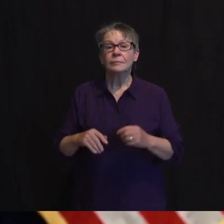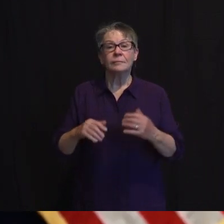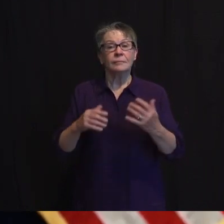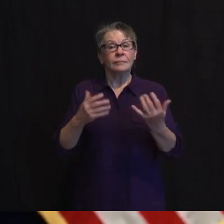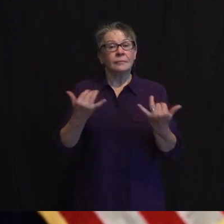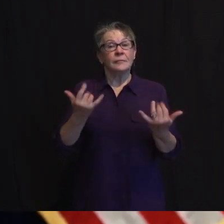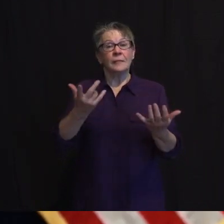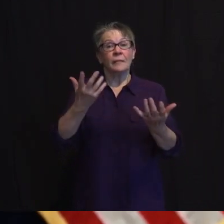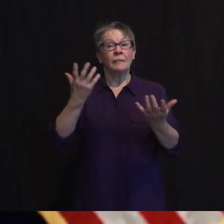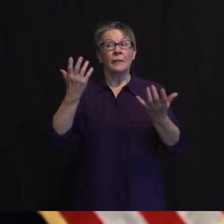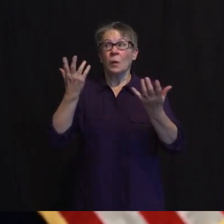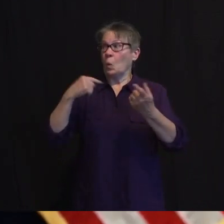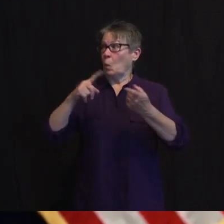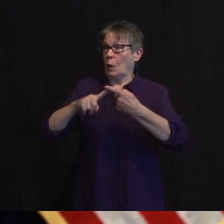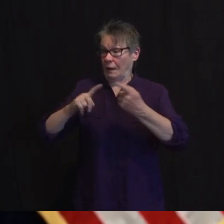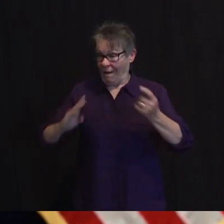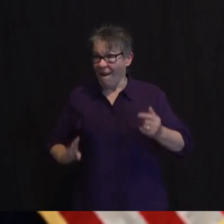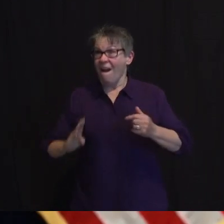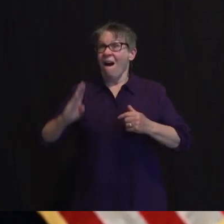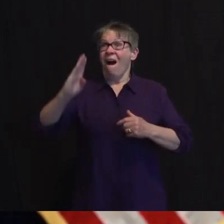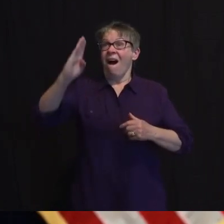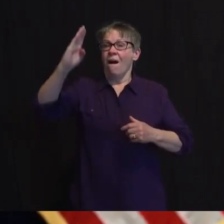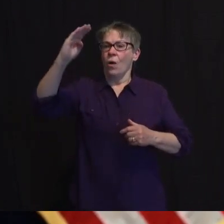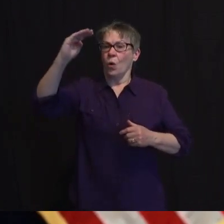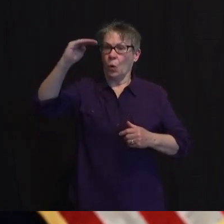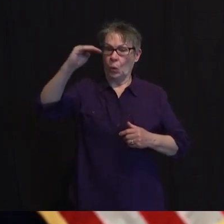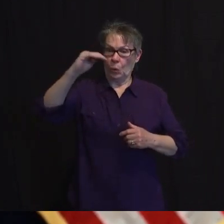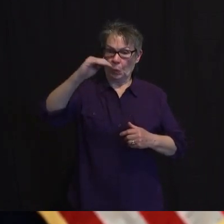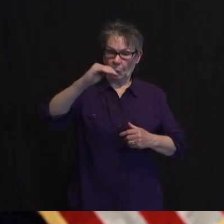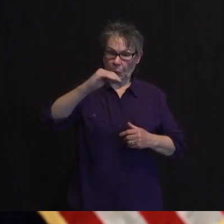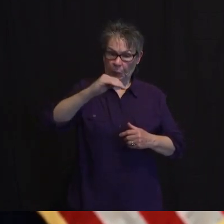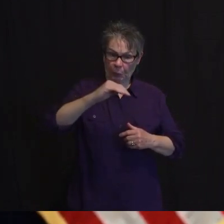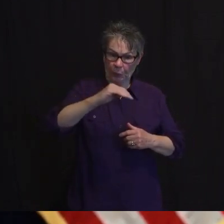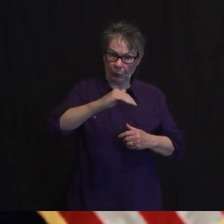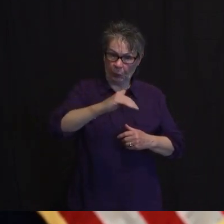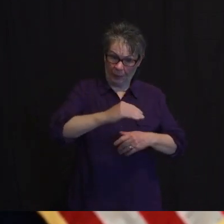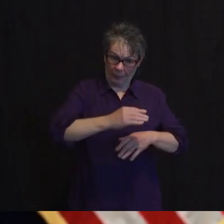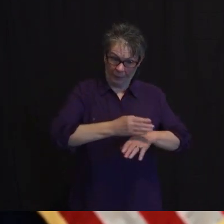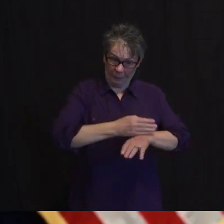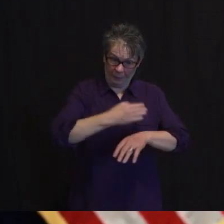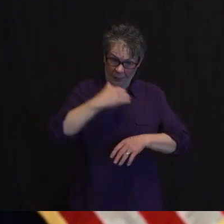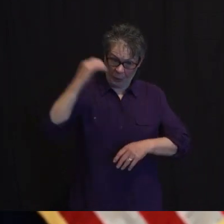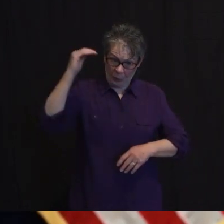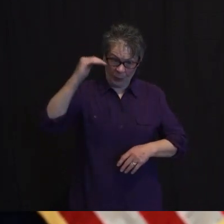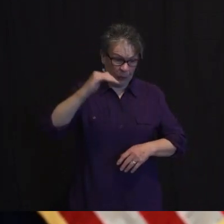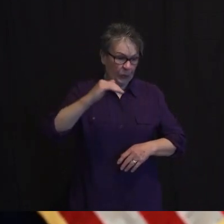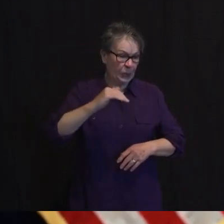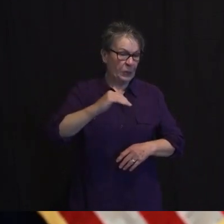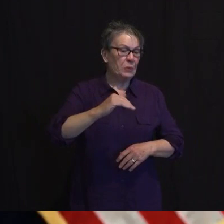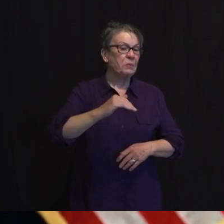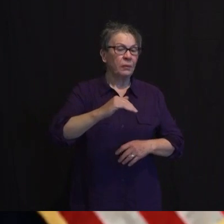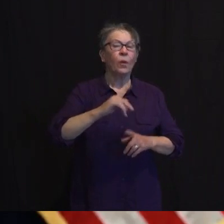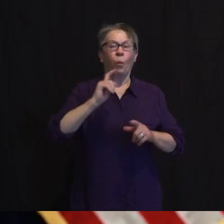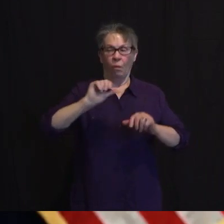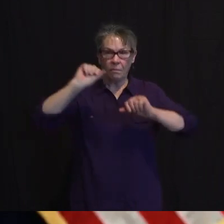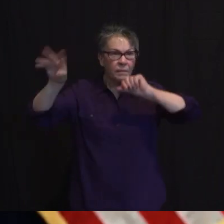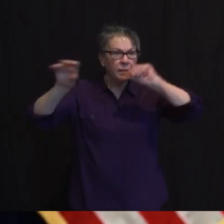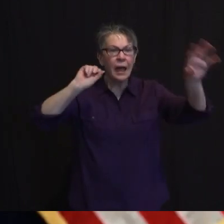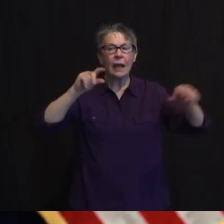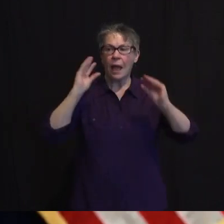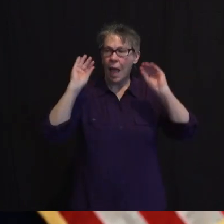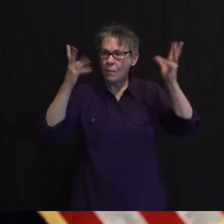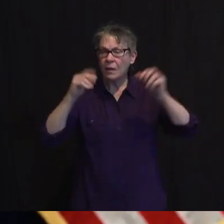be. Other places and states are here for us right now. We will never forget that. So with that, Elise, good afternoon. We're